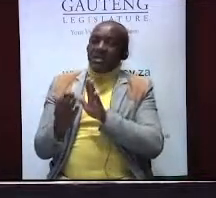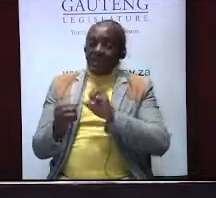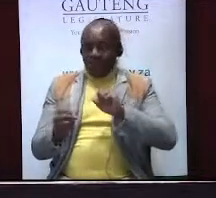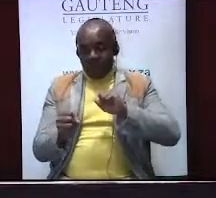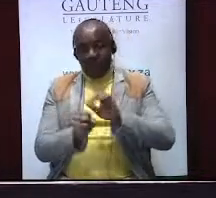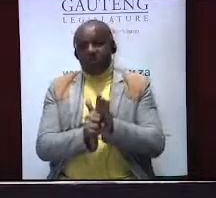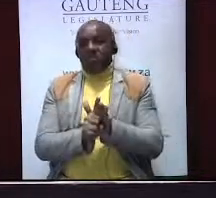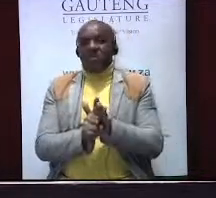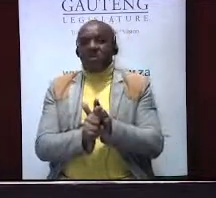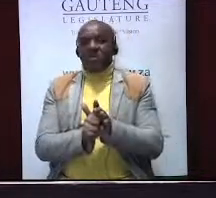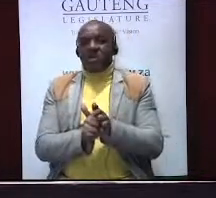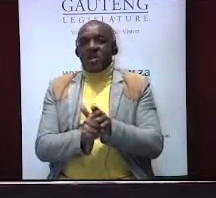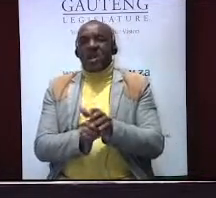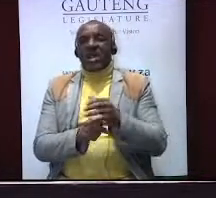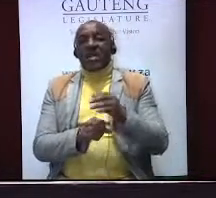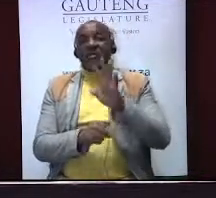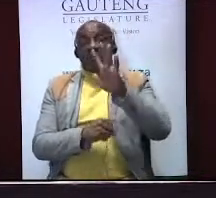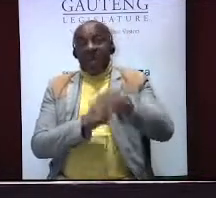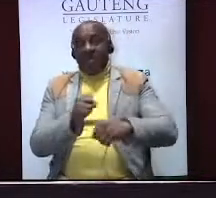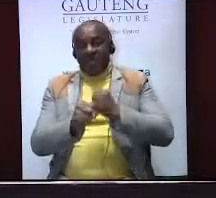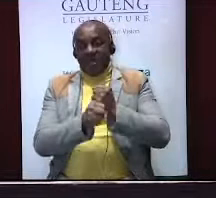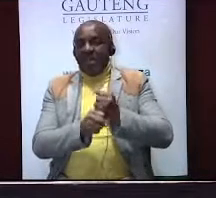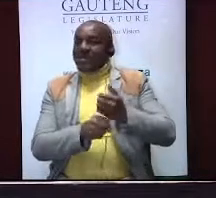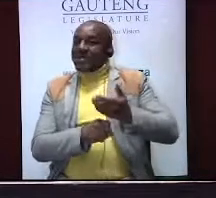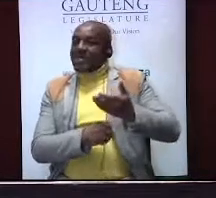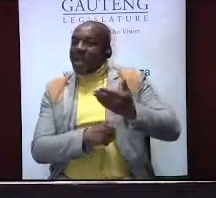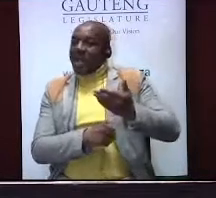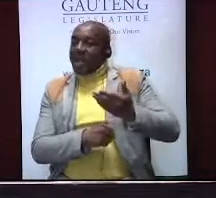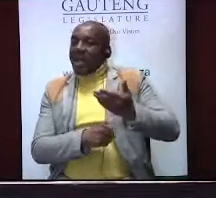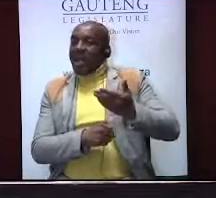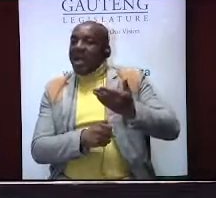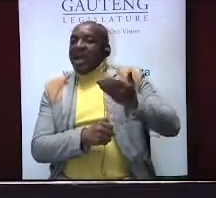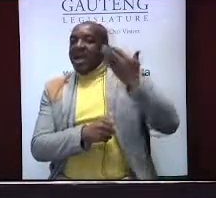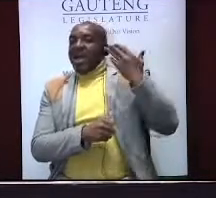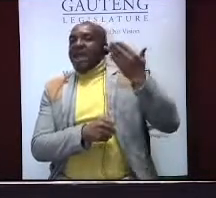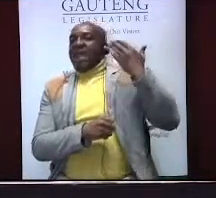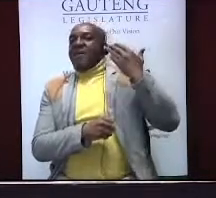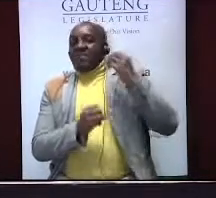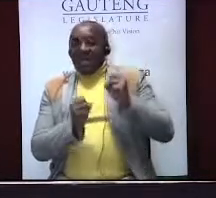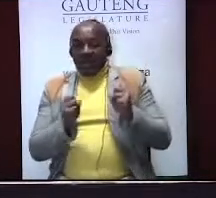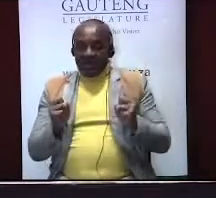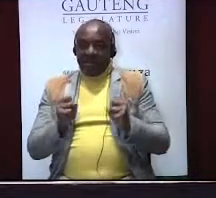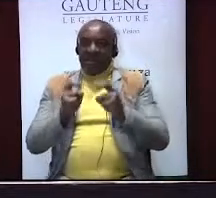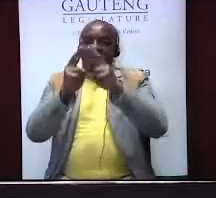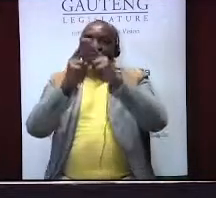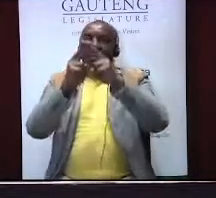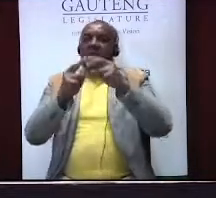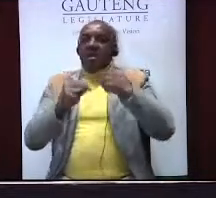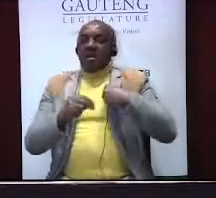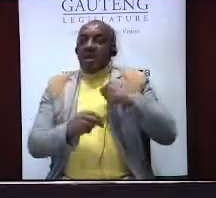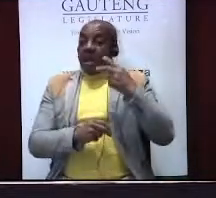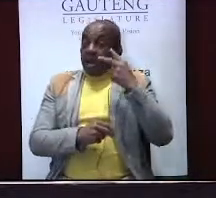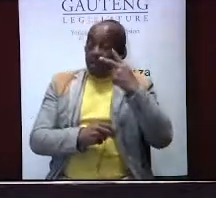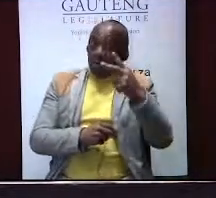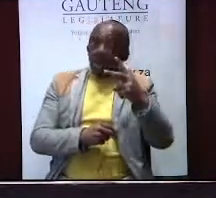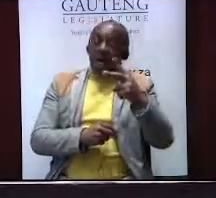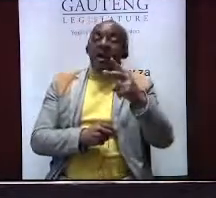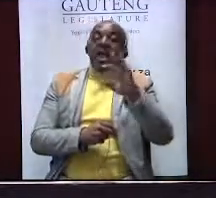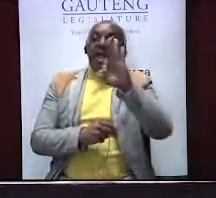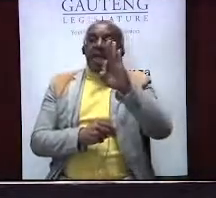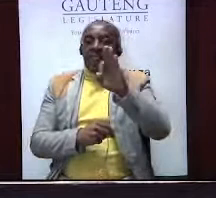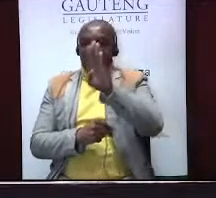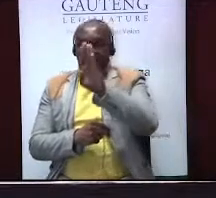COVID, which was 5 years after the summit, we witnessed the FBO